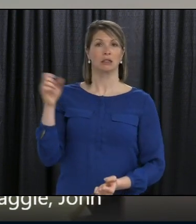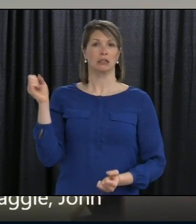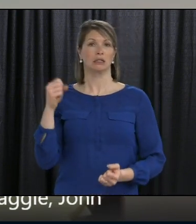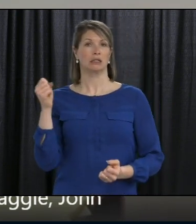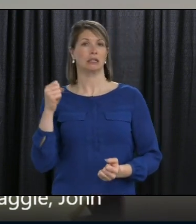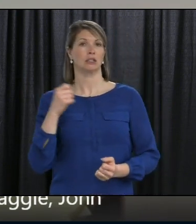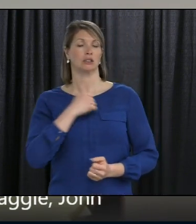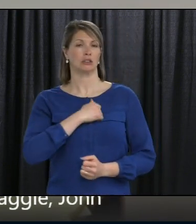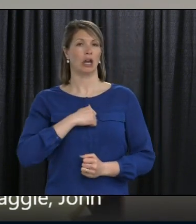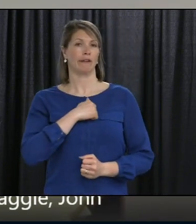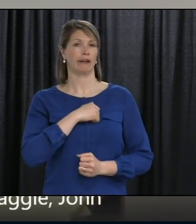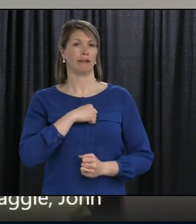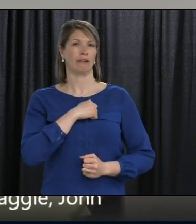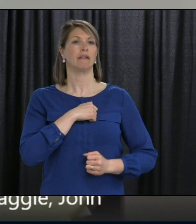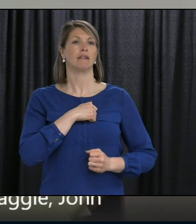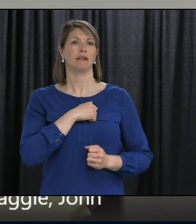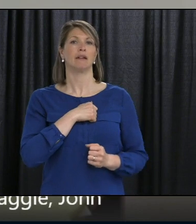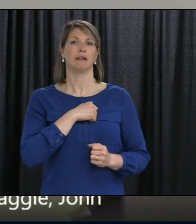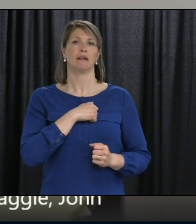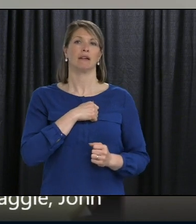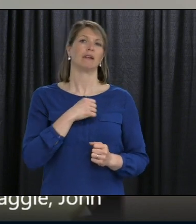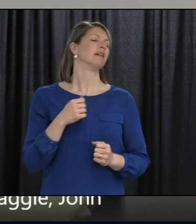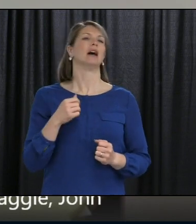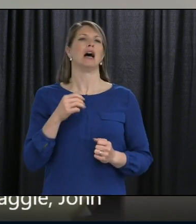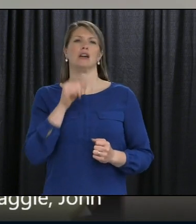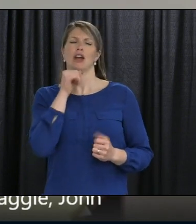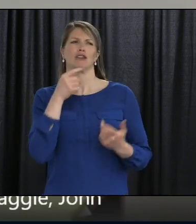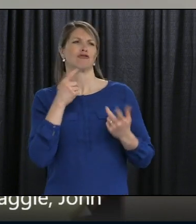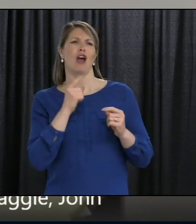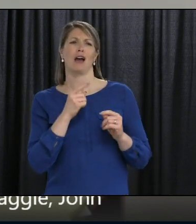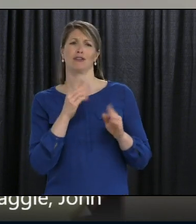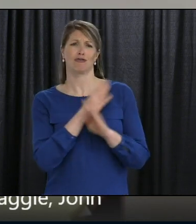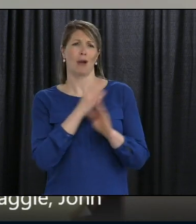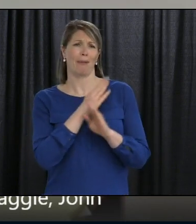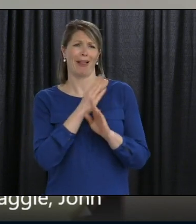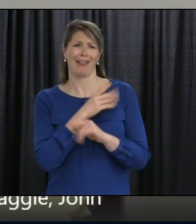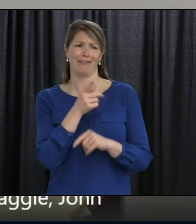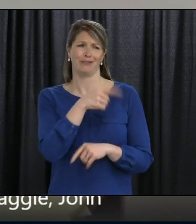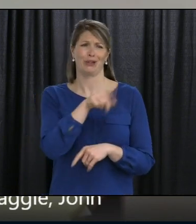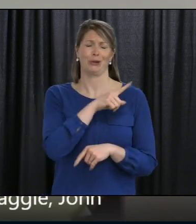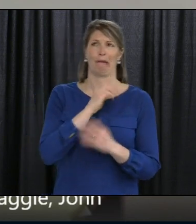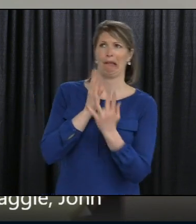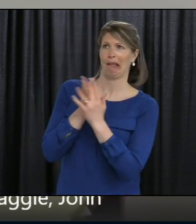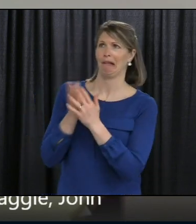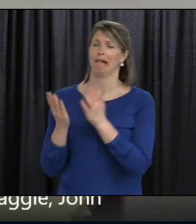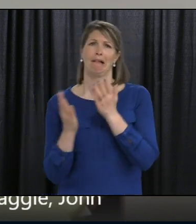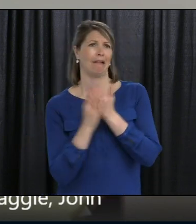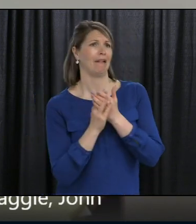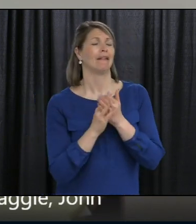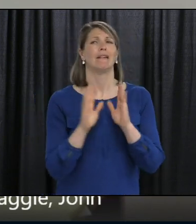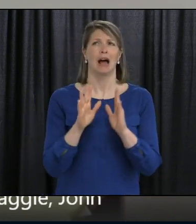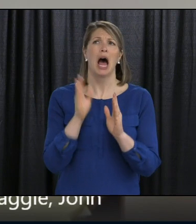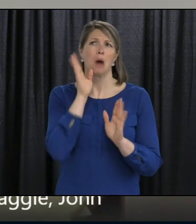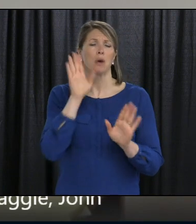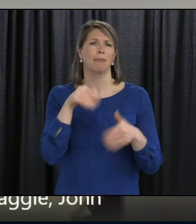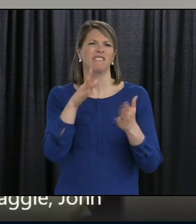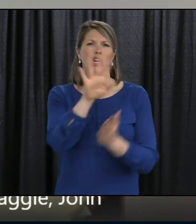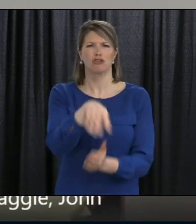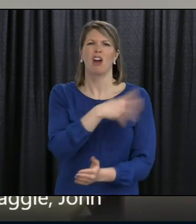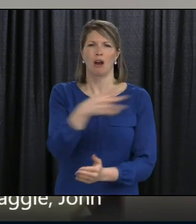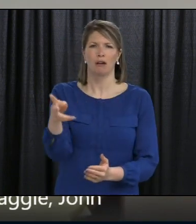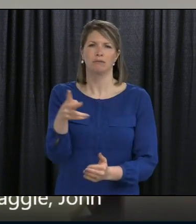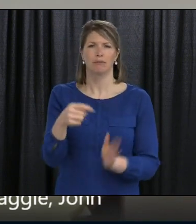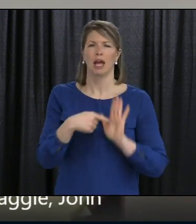little bit cryptic. My apologies. I didn't mean to get anyone in trouble. We can provide that for you in a chart without any trouble,